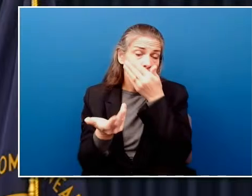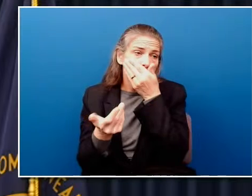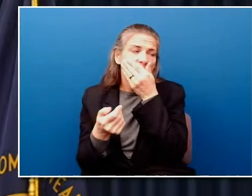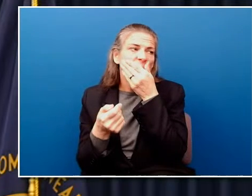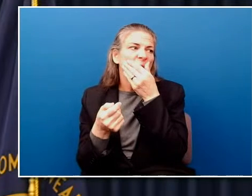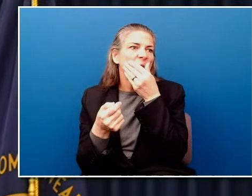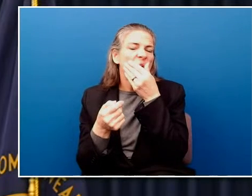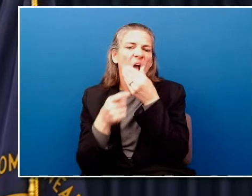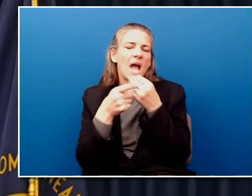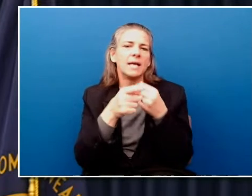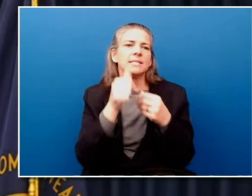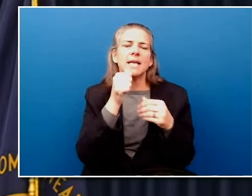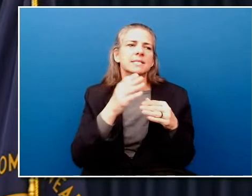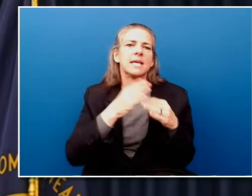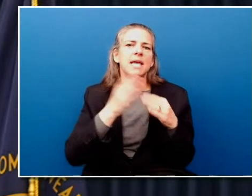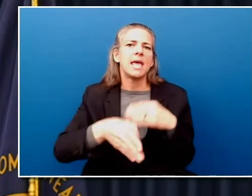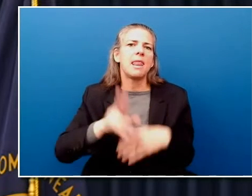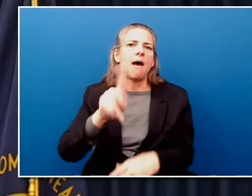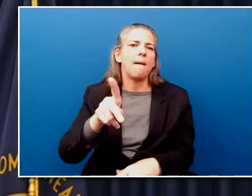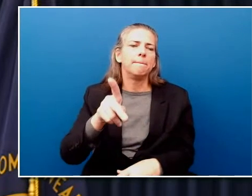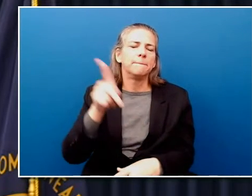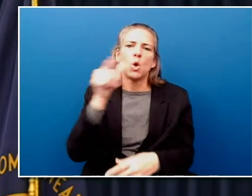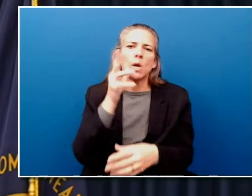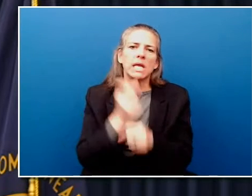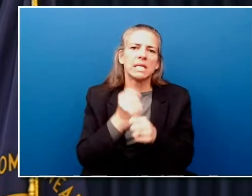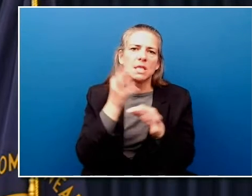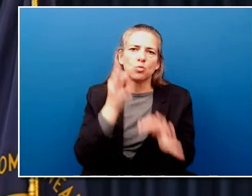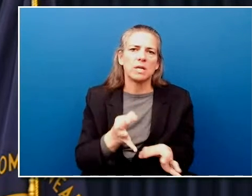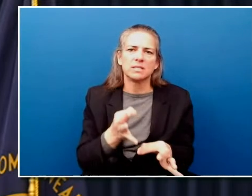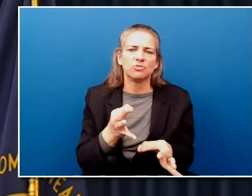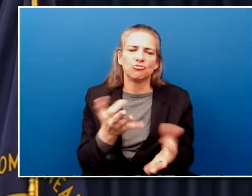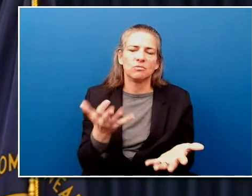up getting the decision they want. They can challenge the